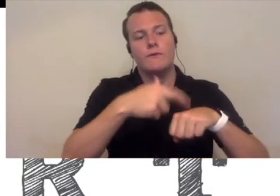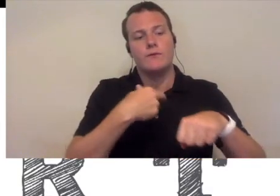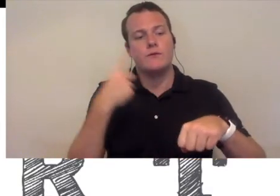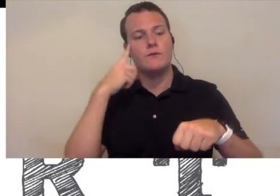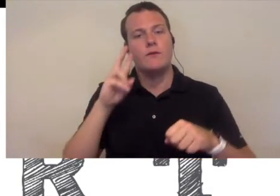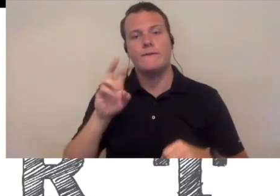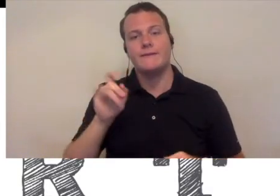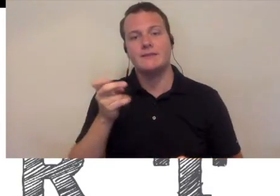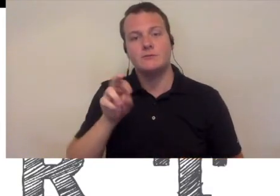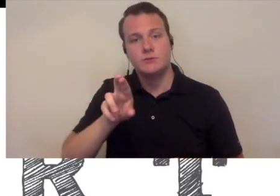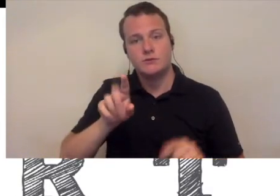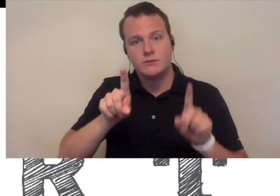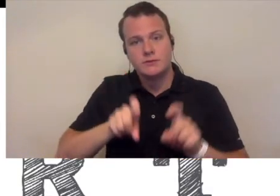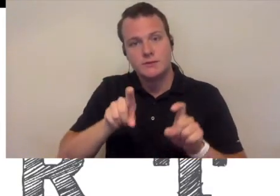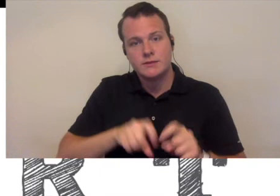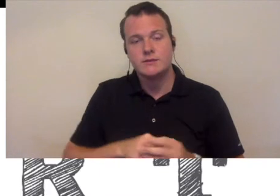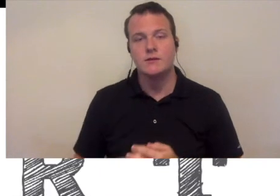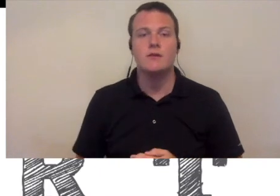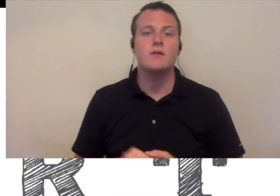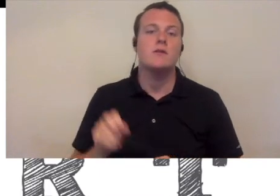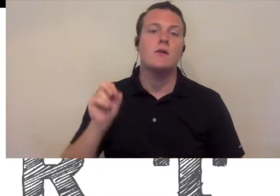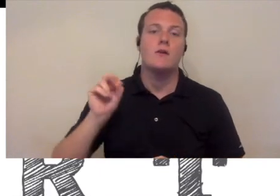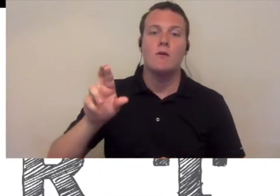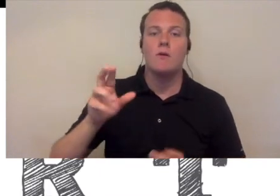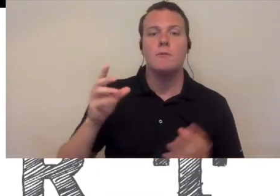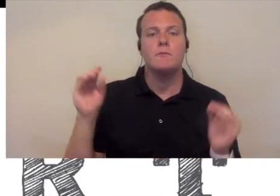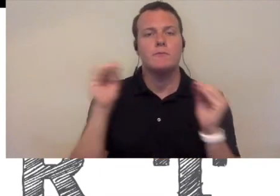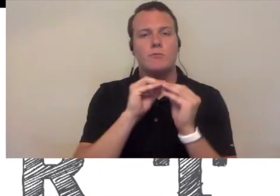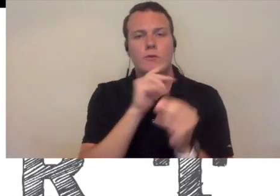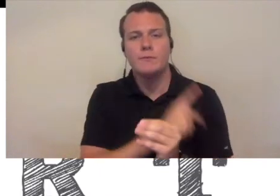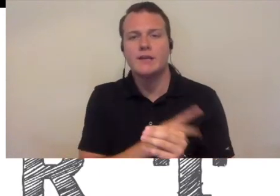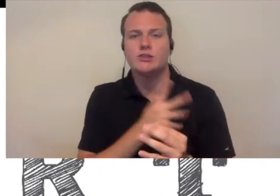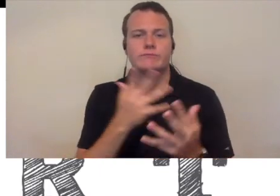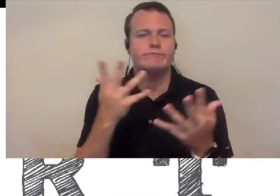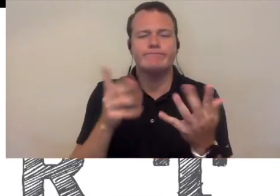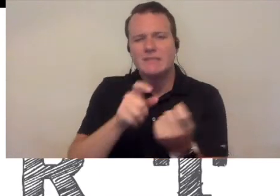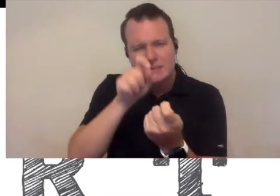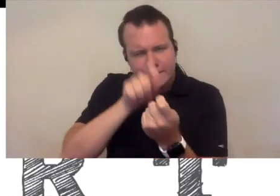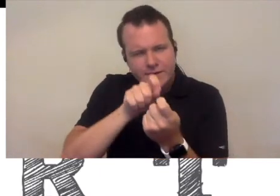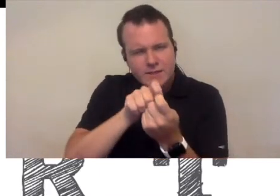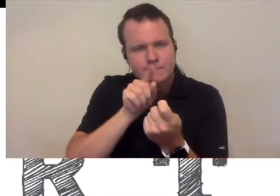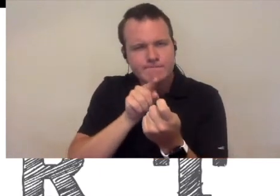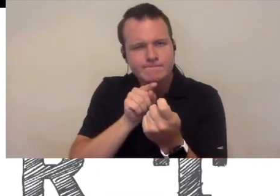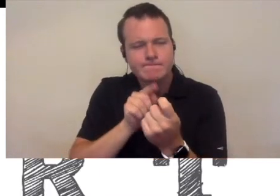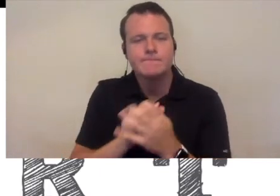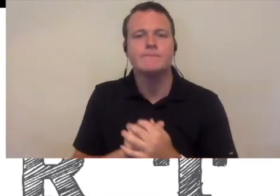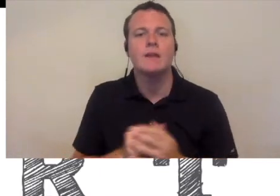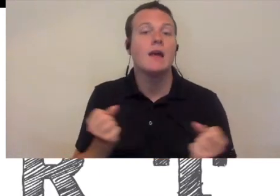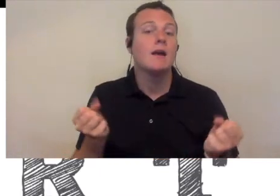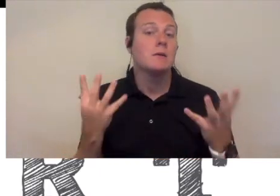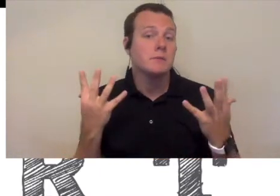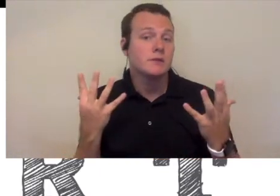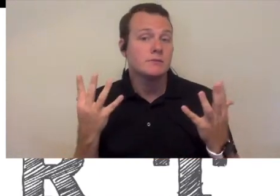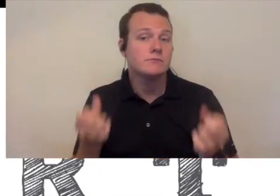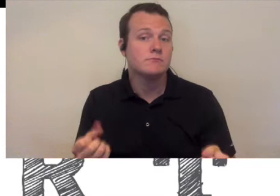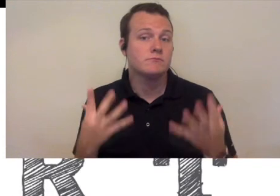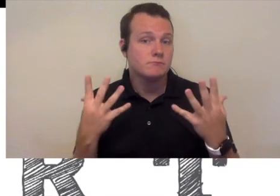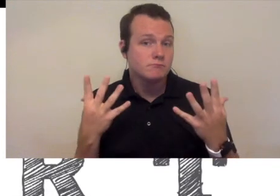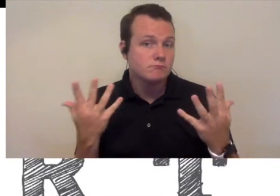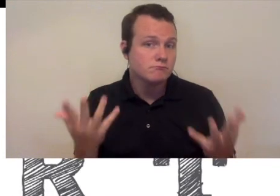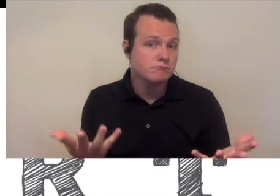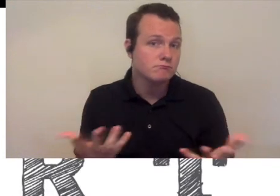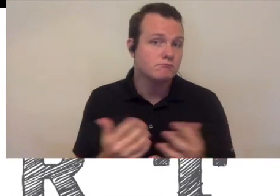testing, or I want to get more patients. What is it specifically? And how many do you want to get?